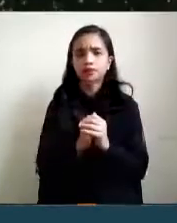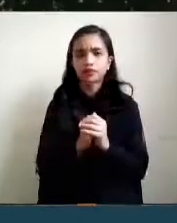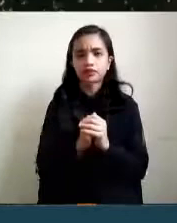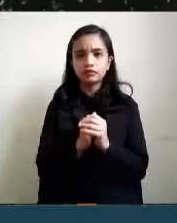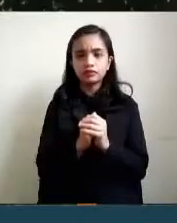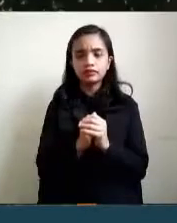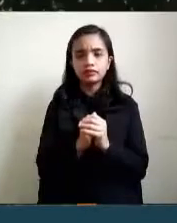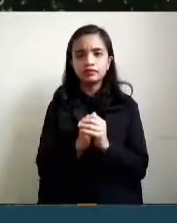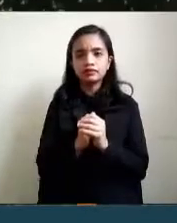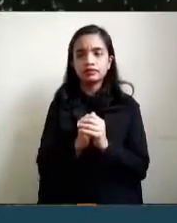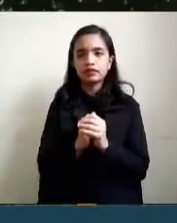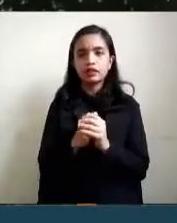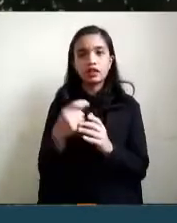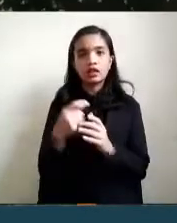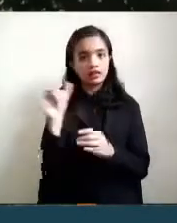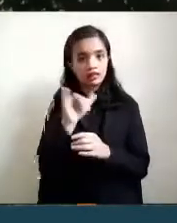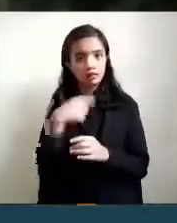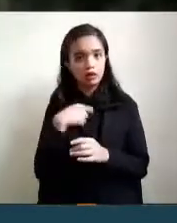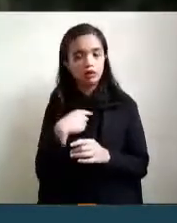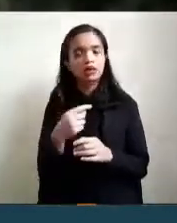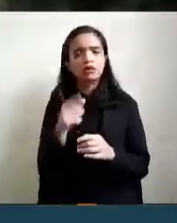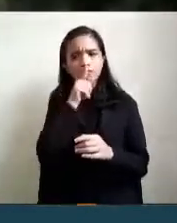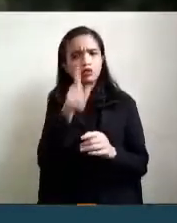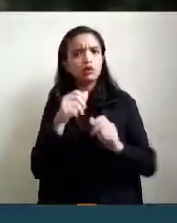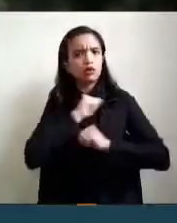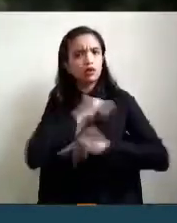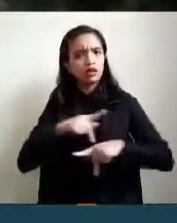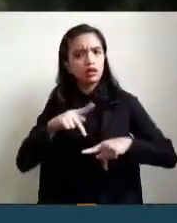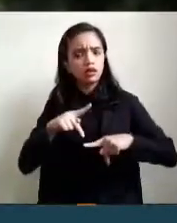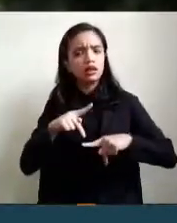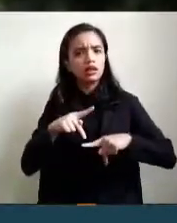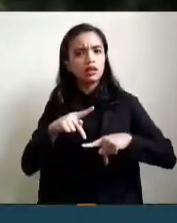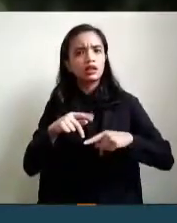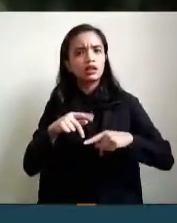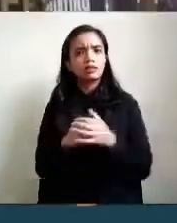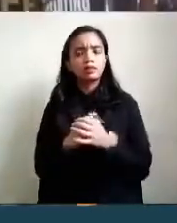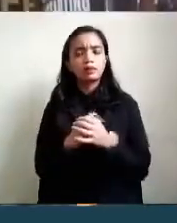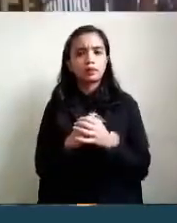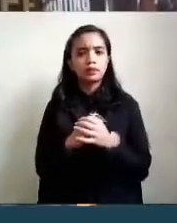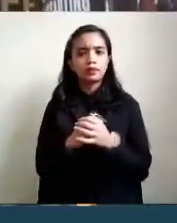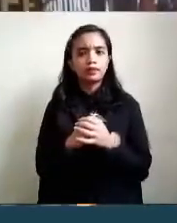Well, like I said, they're very much appreciated, but of course they're also